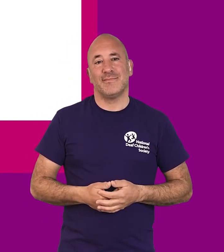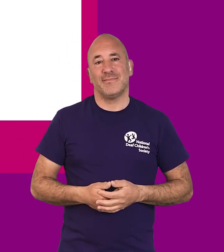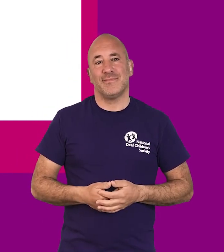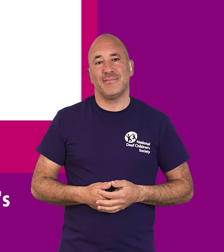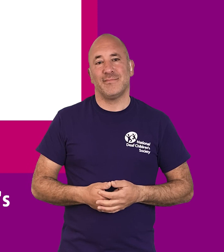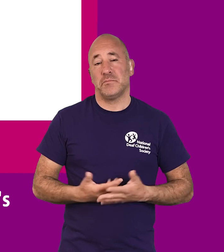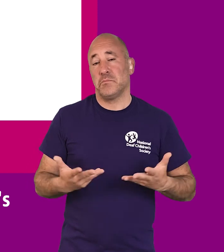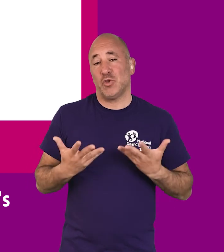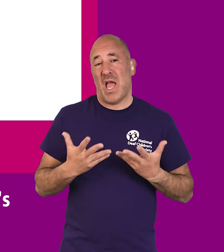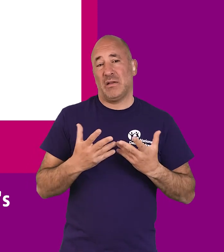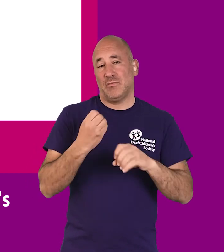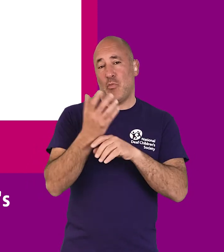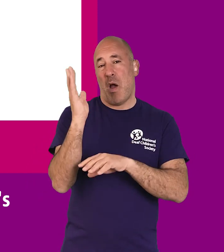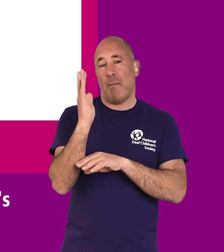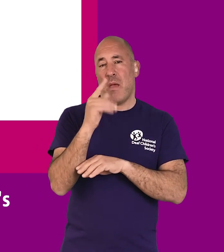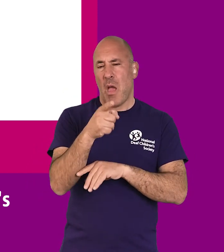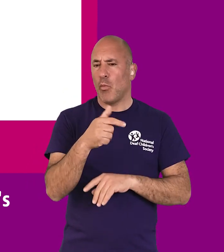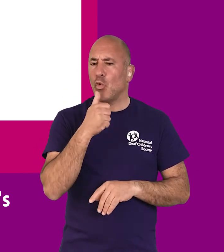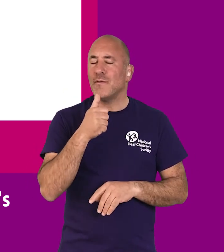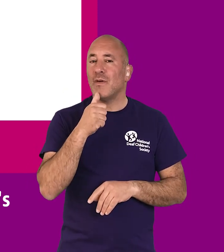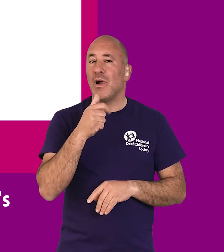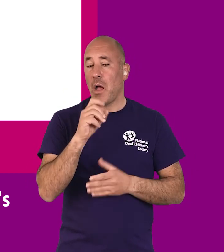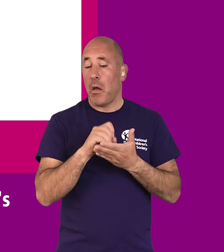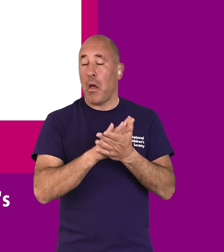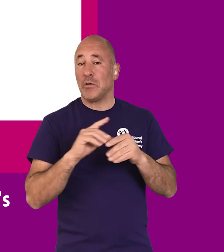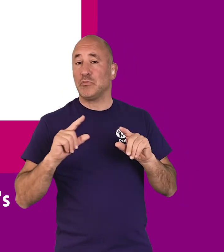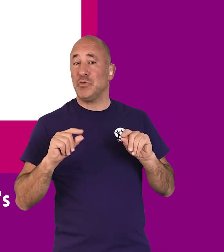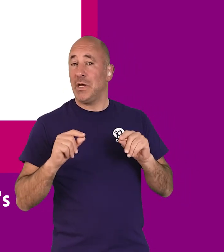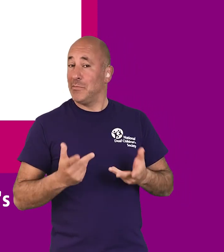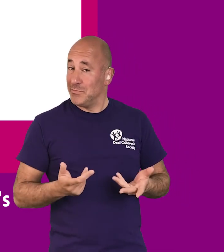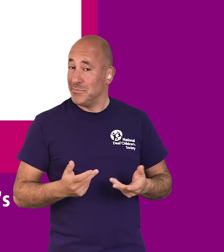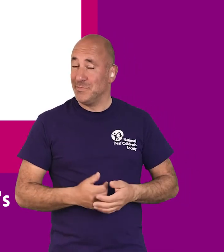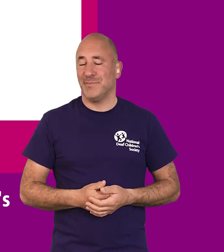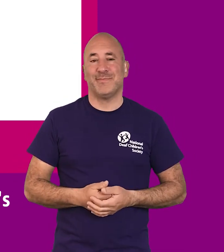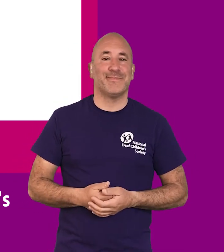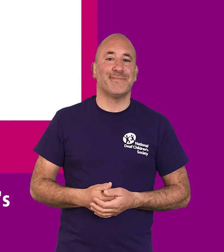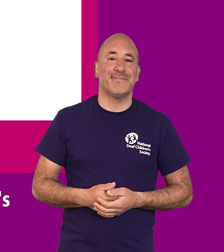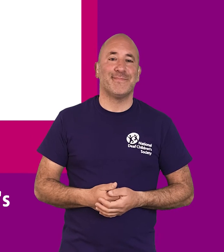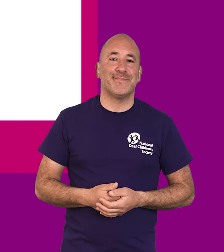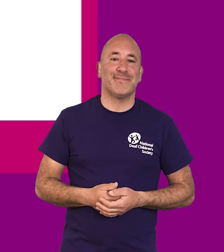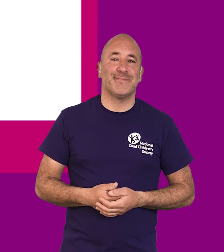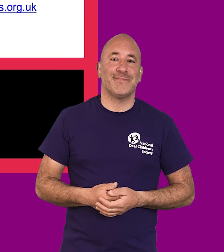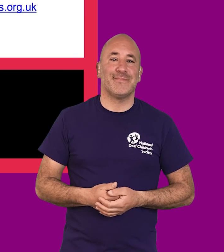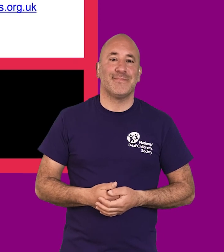SENDinFE. You might want to tweet about today's webinar if you found it useful.